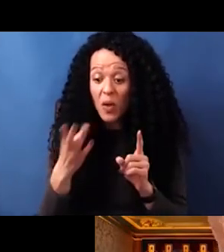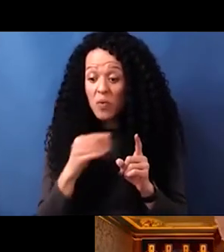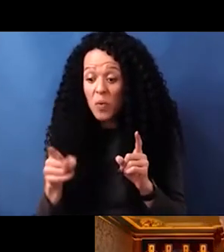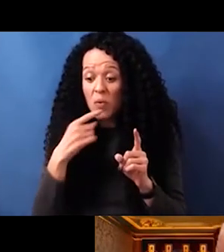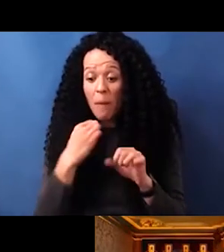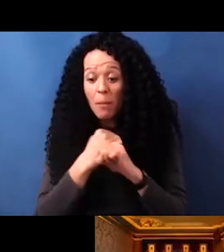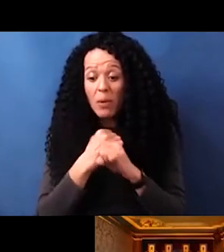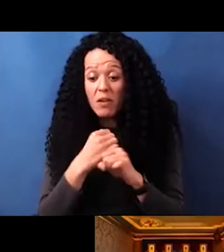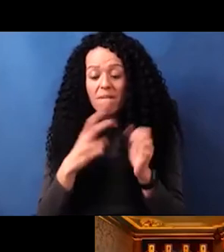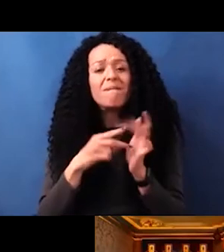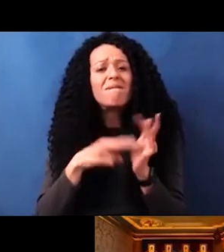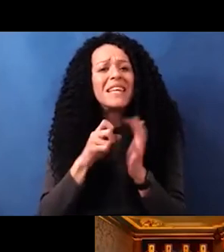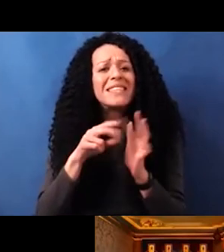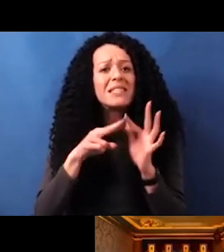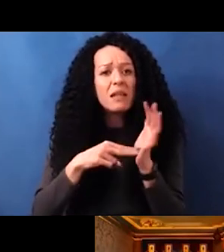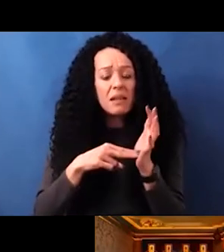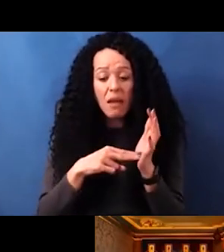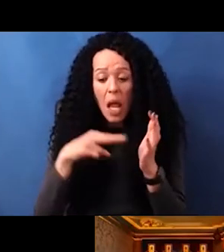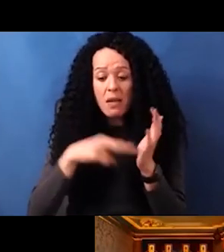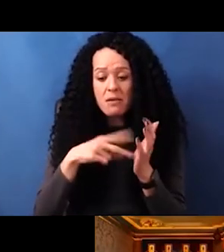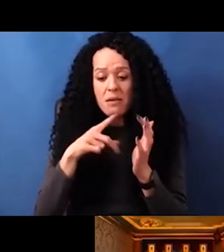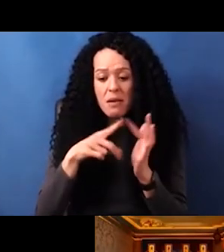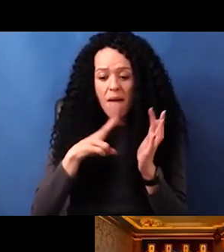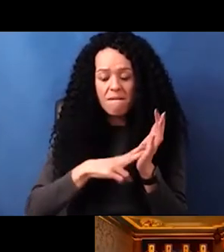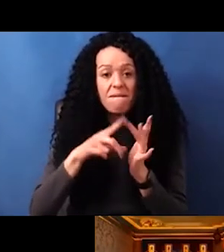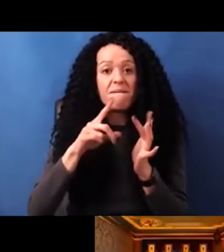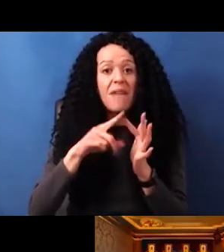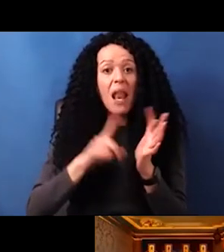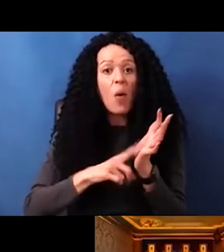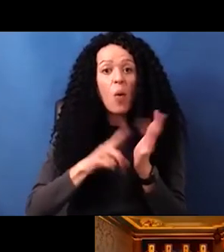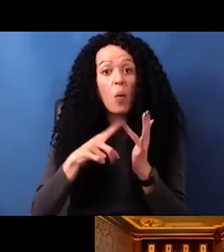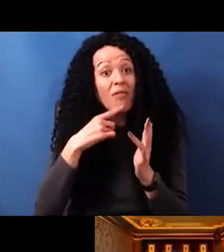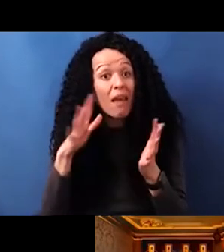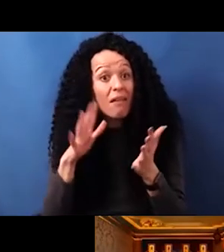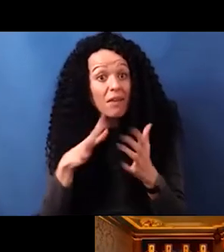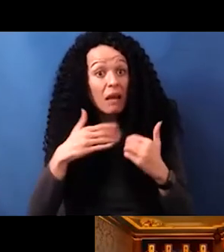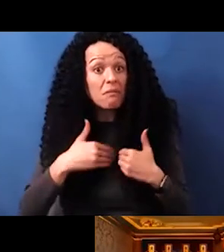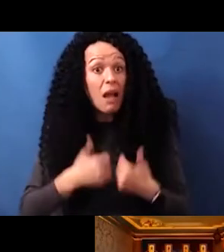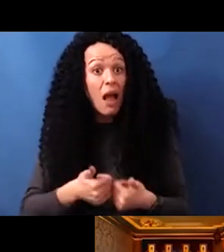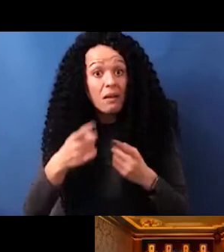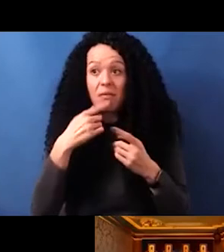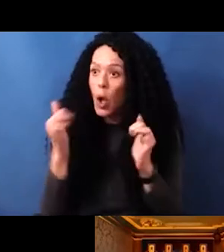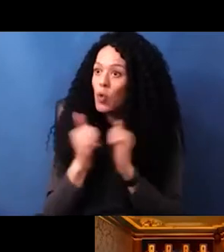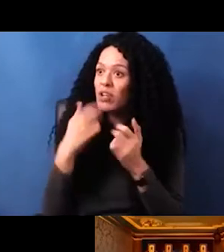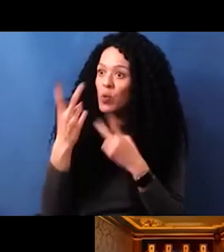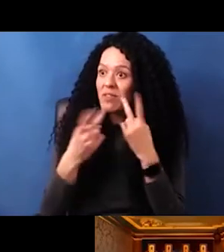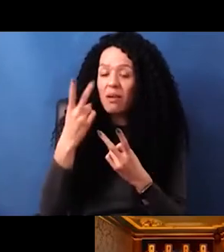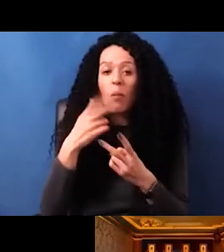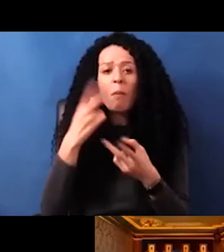Vince Novello and her friends have kindly agreed to sing for us. It will be a hymn by Mr. Novello's